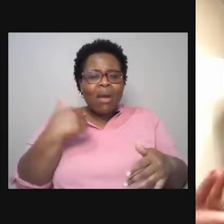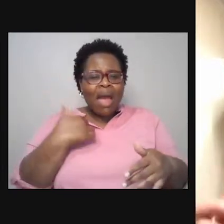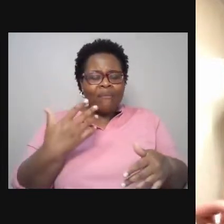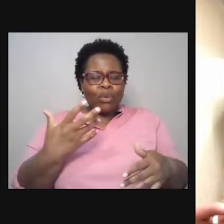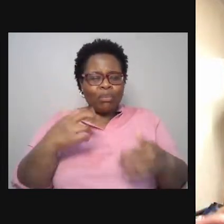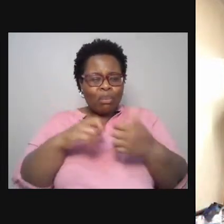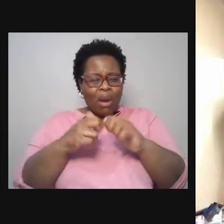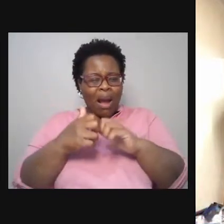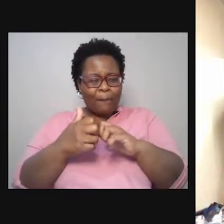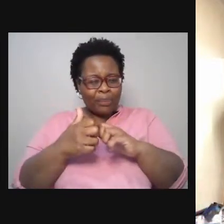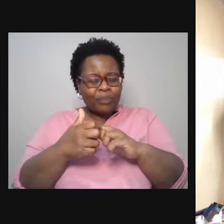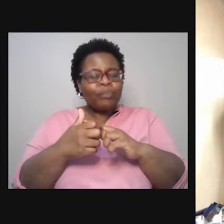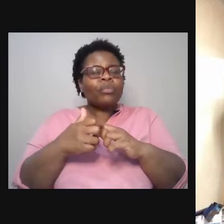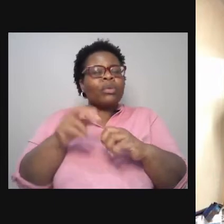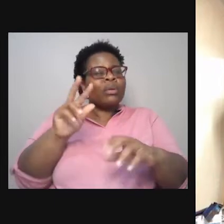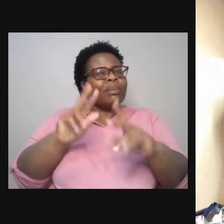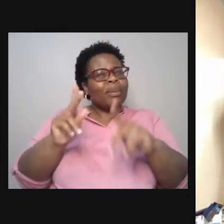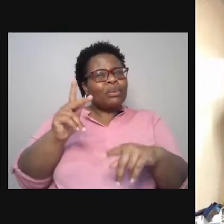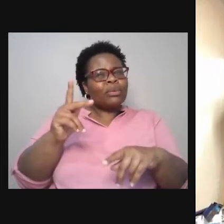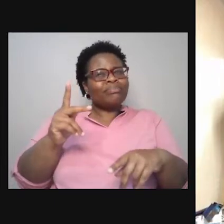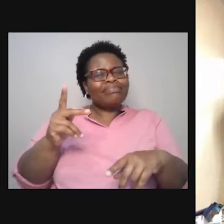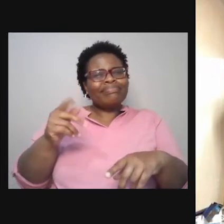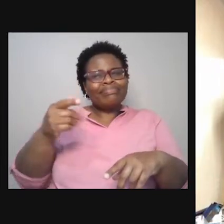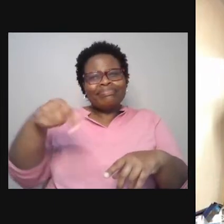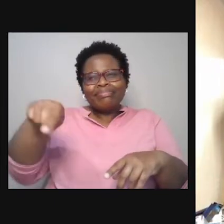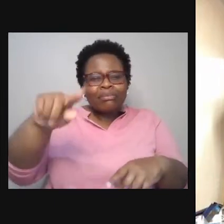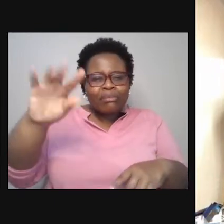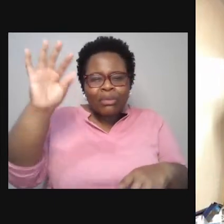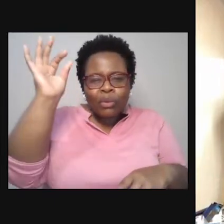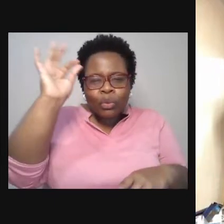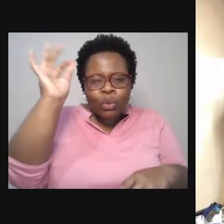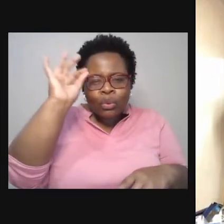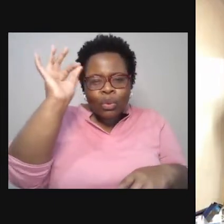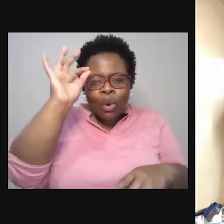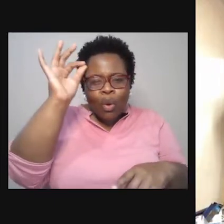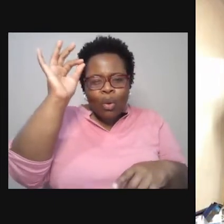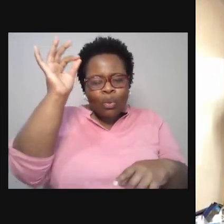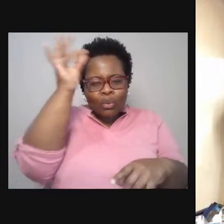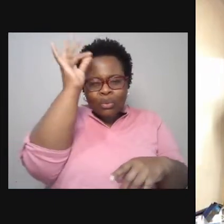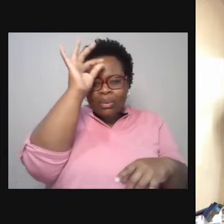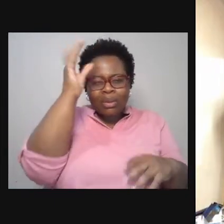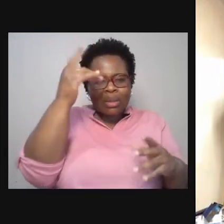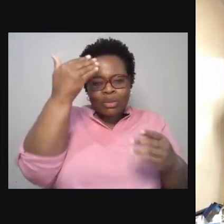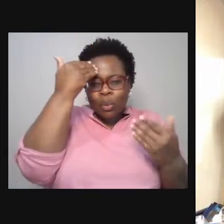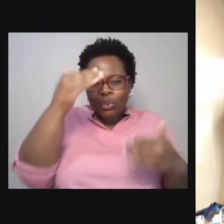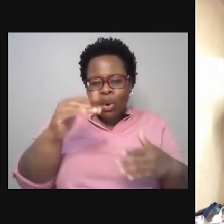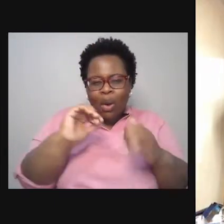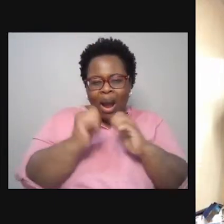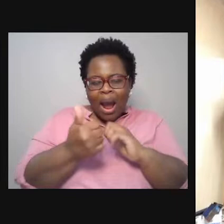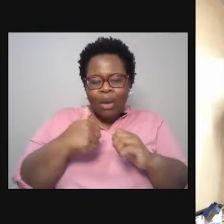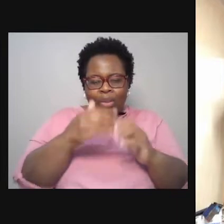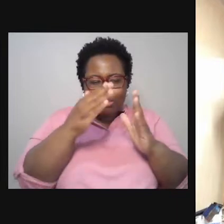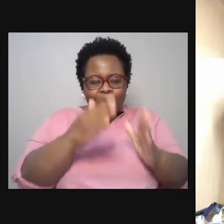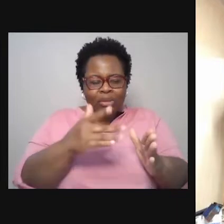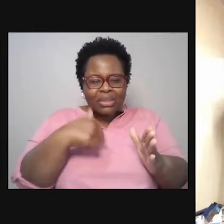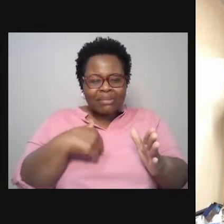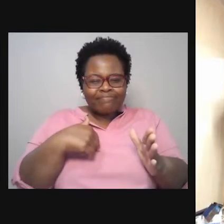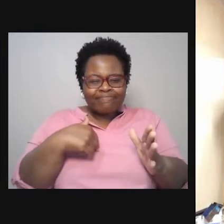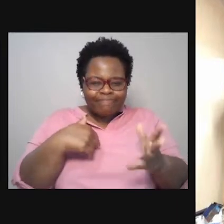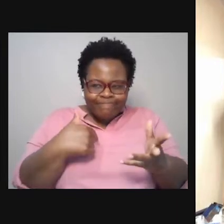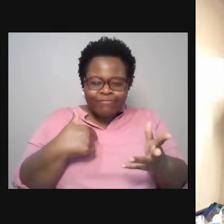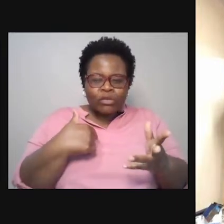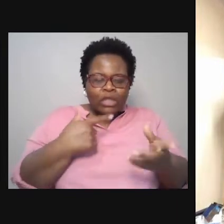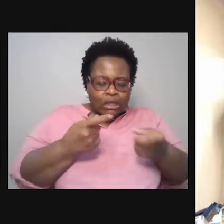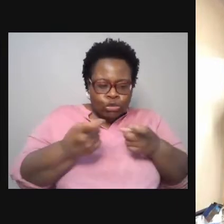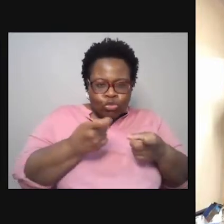these imperfections, sometimes people don't really know how it really affects the person that is dealing